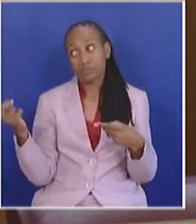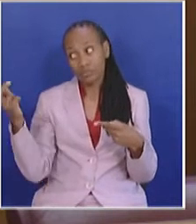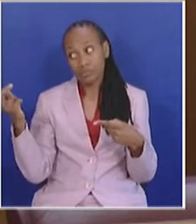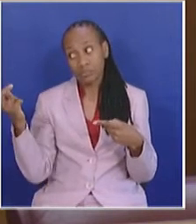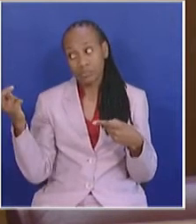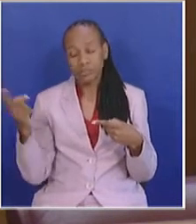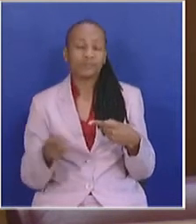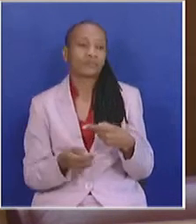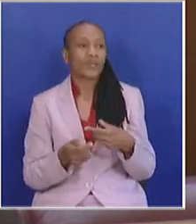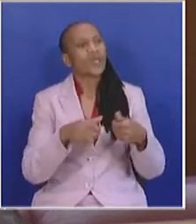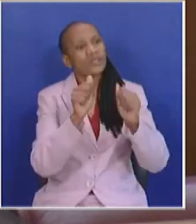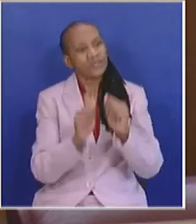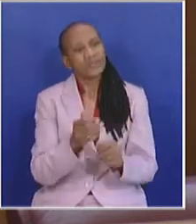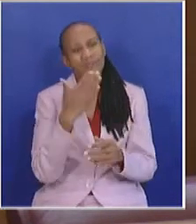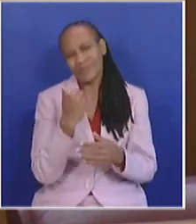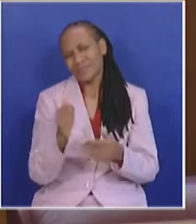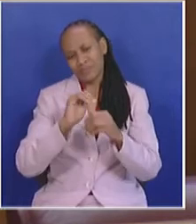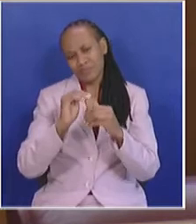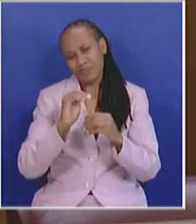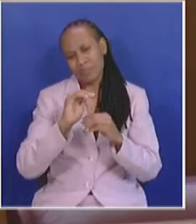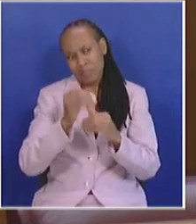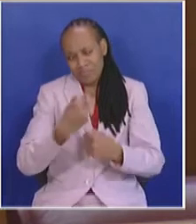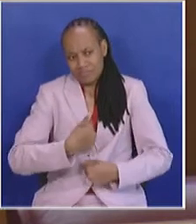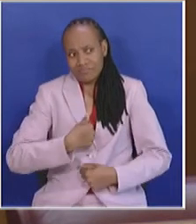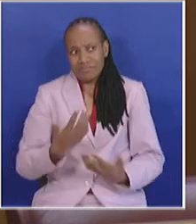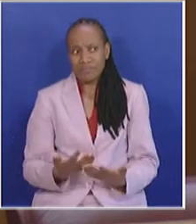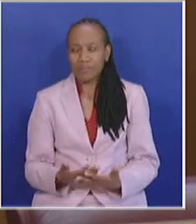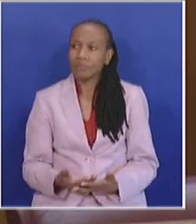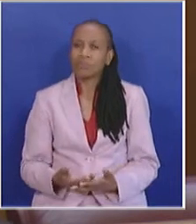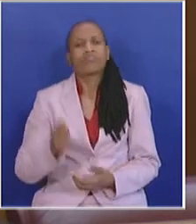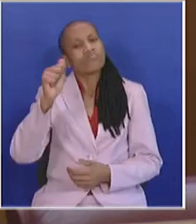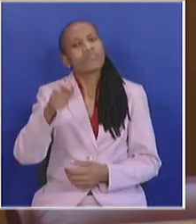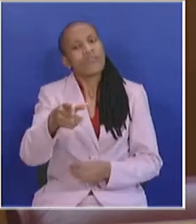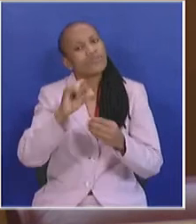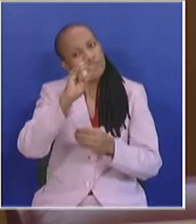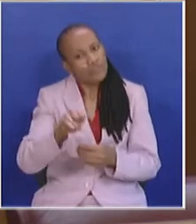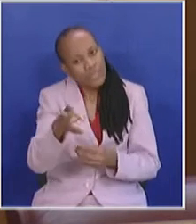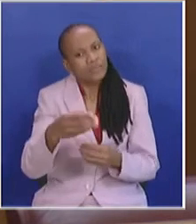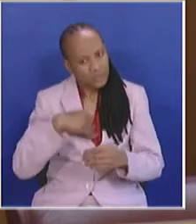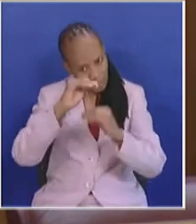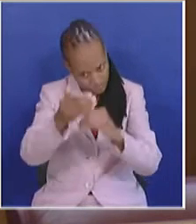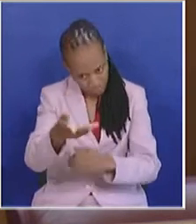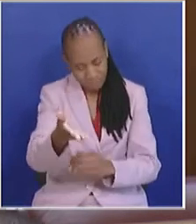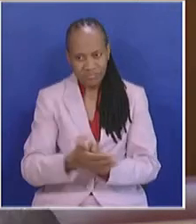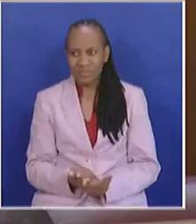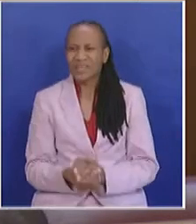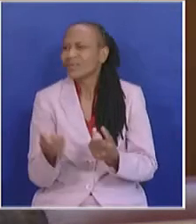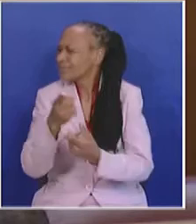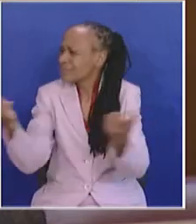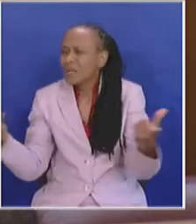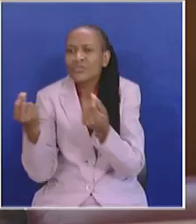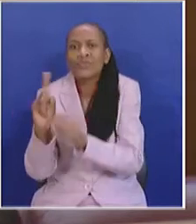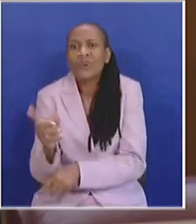Chairperson, can you protect me from? You are protected, Honorable Julius. What are they doing to you?